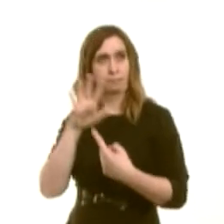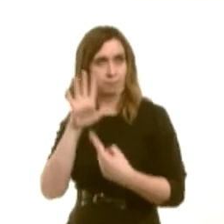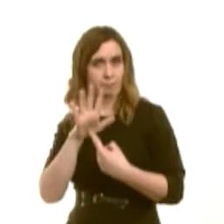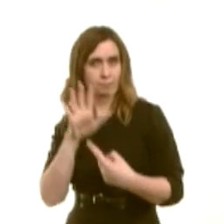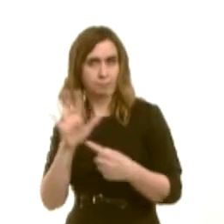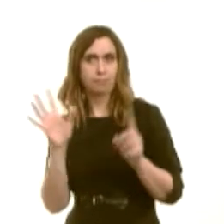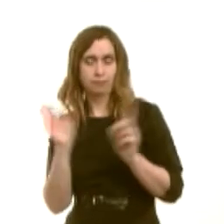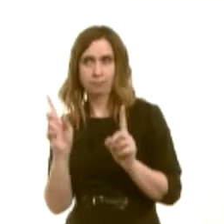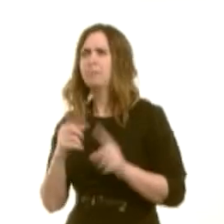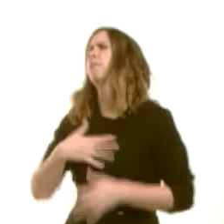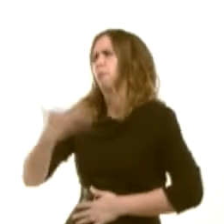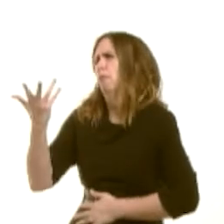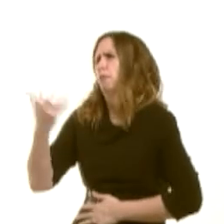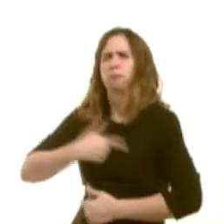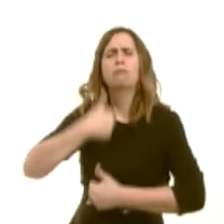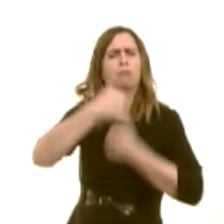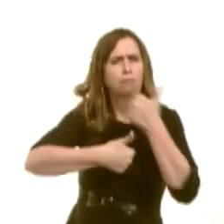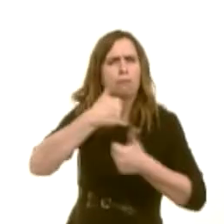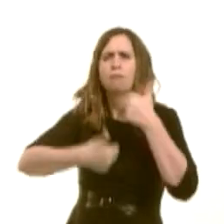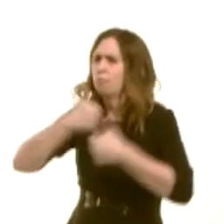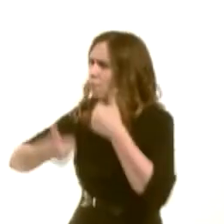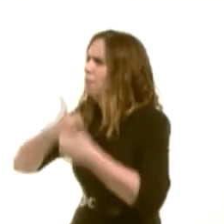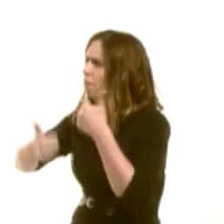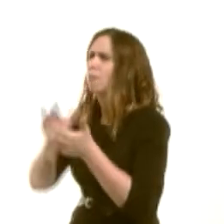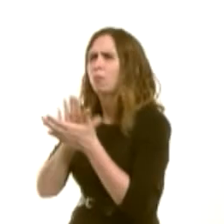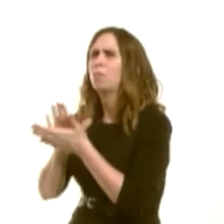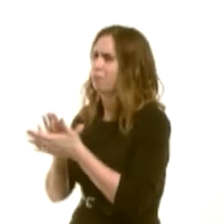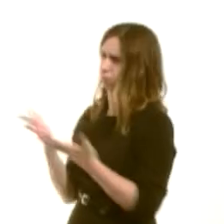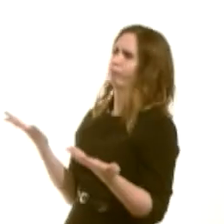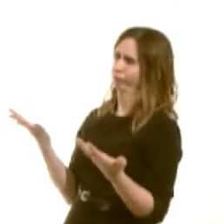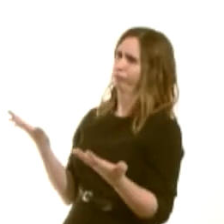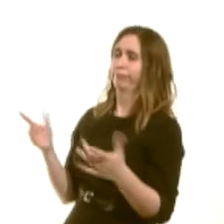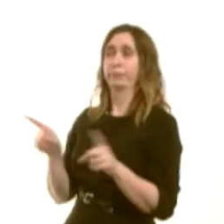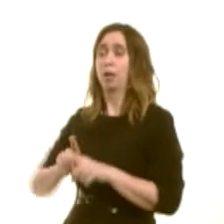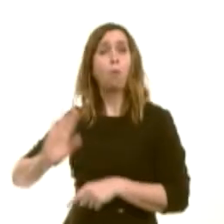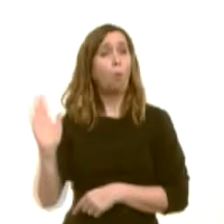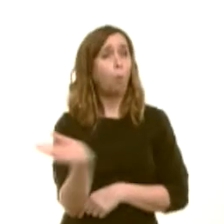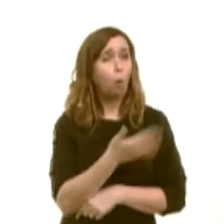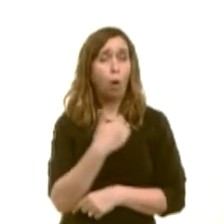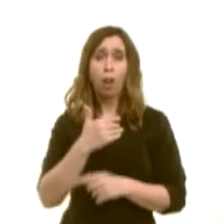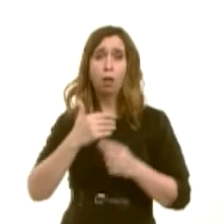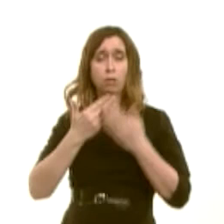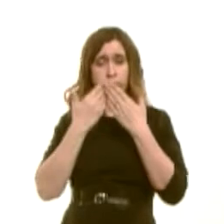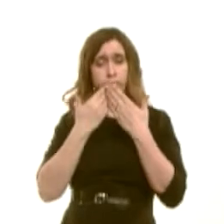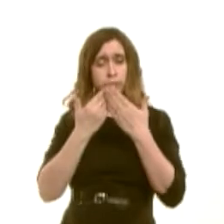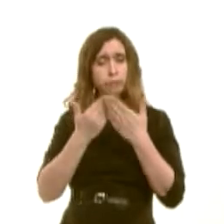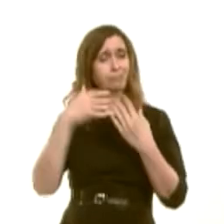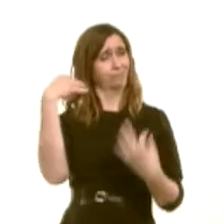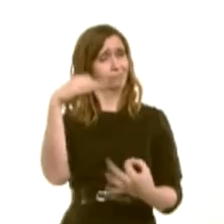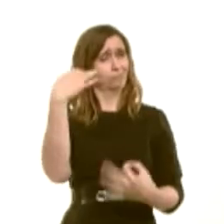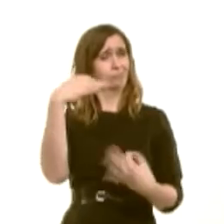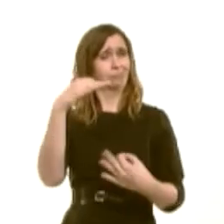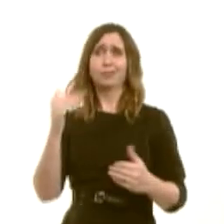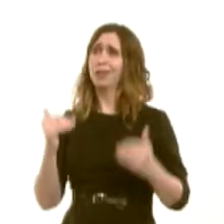I would obviously offer my congratulations to these students, as I would offer my congratulations to all students who go forward to